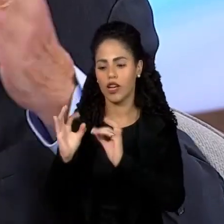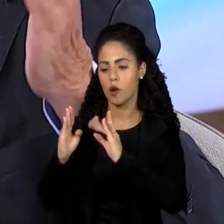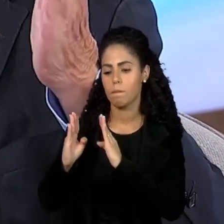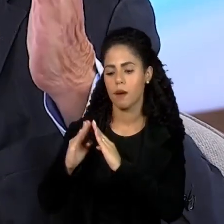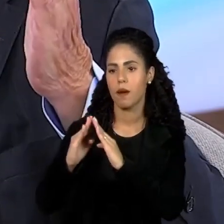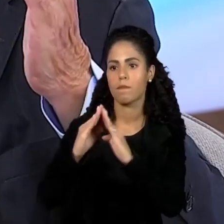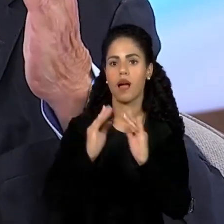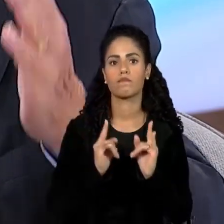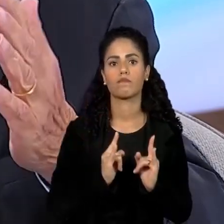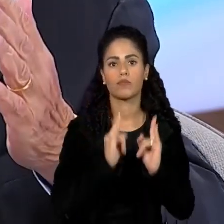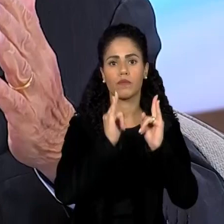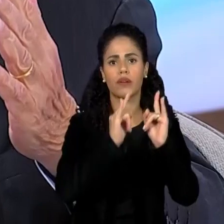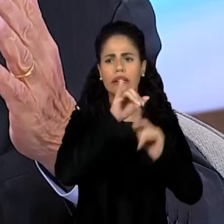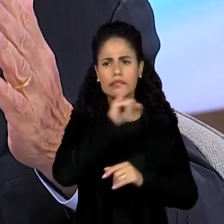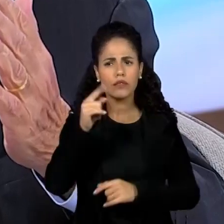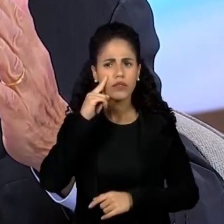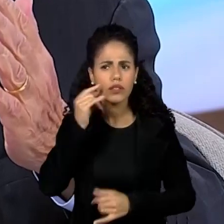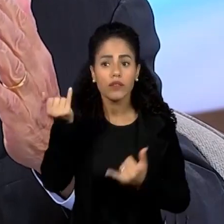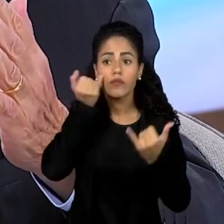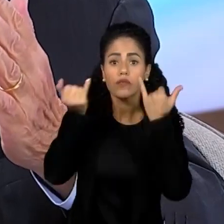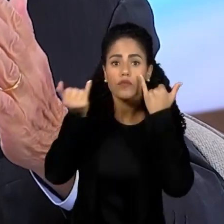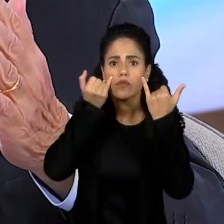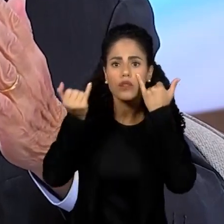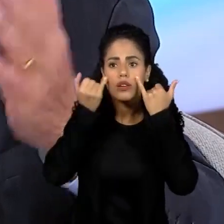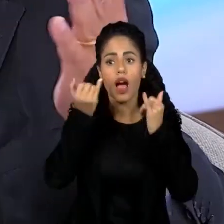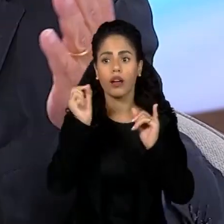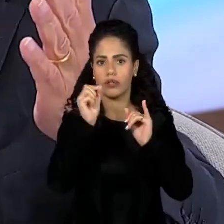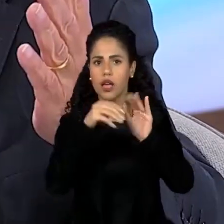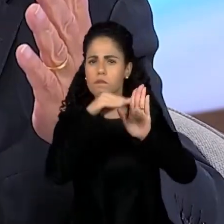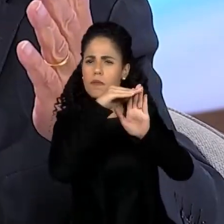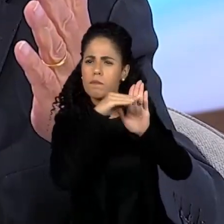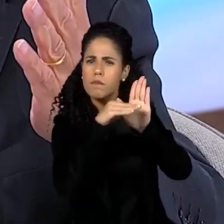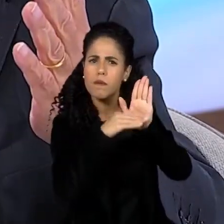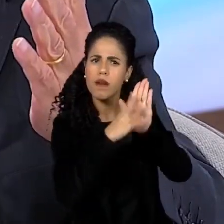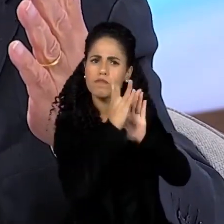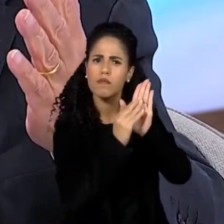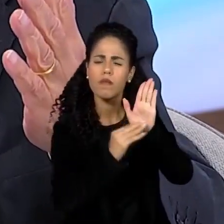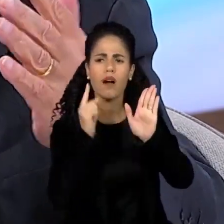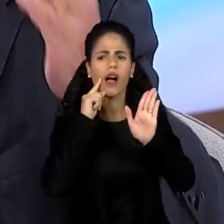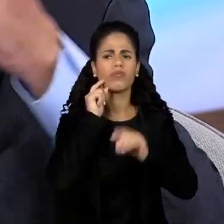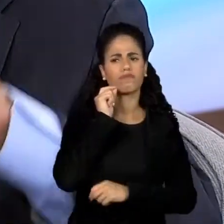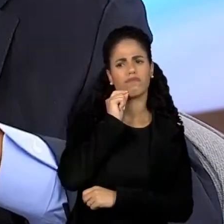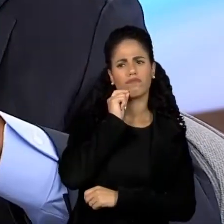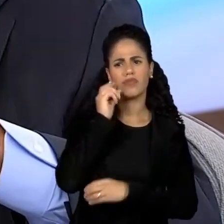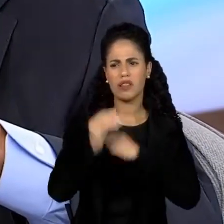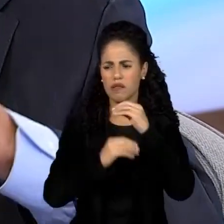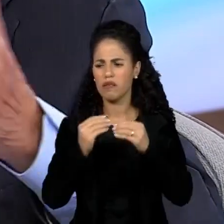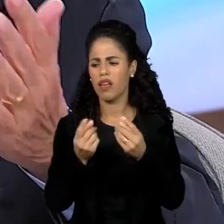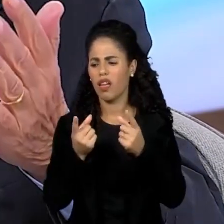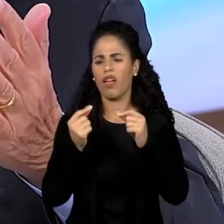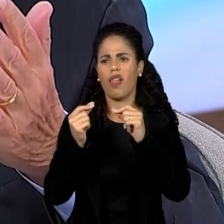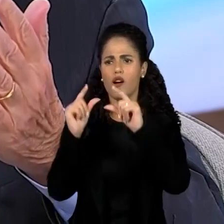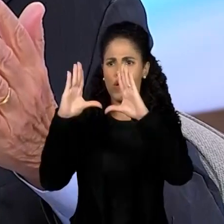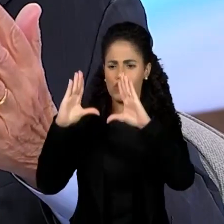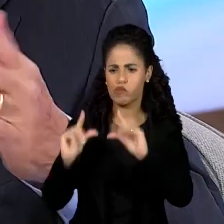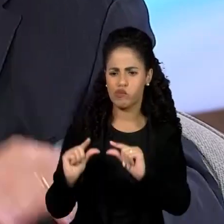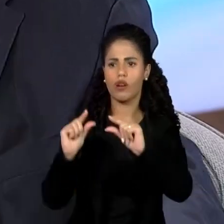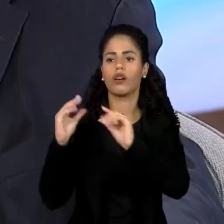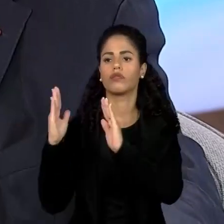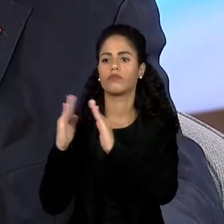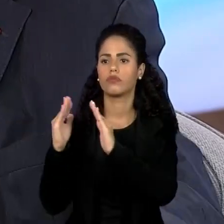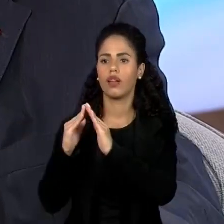If you looked at the aggregate statistics, you'd say we should have housing prices coming down.